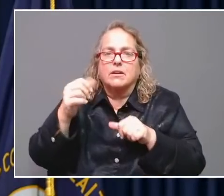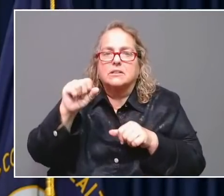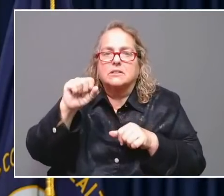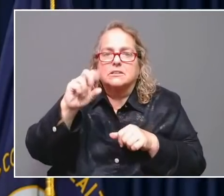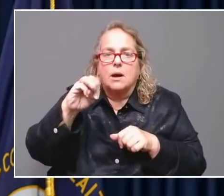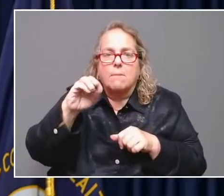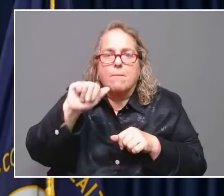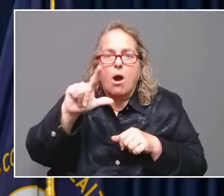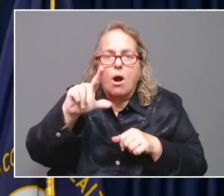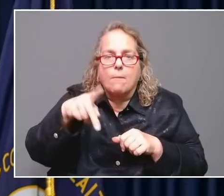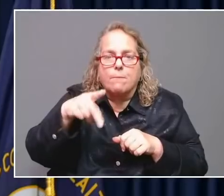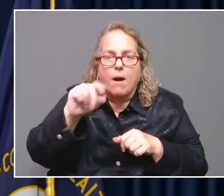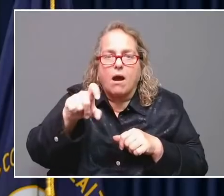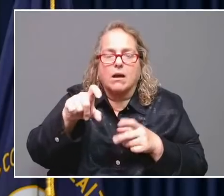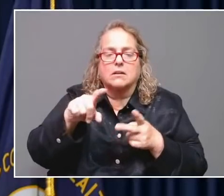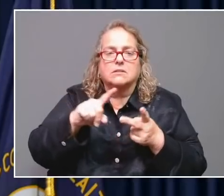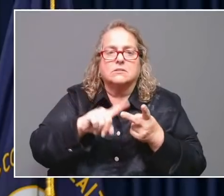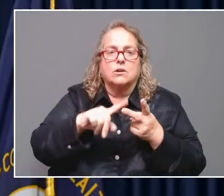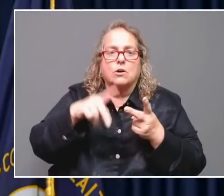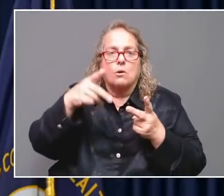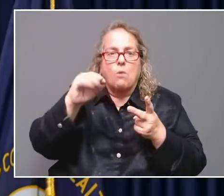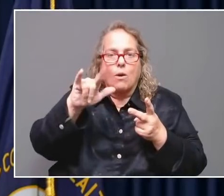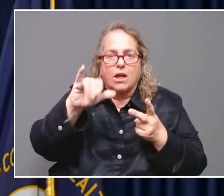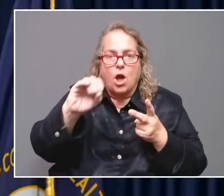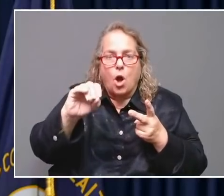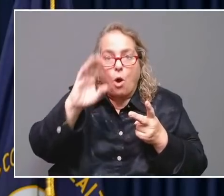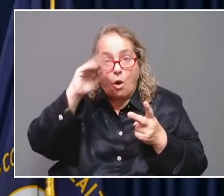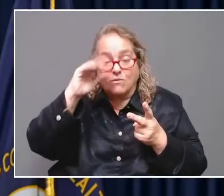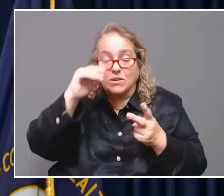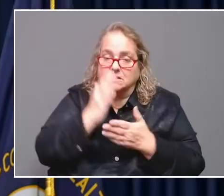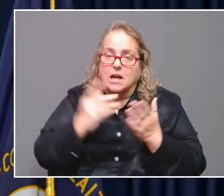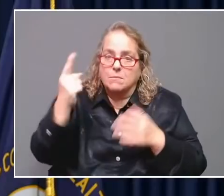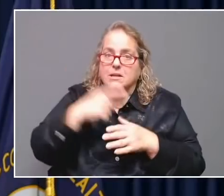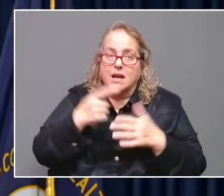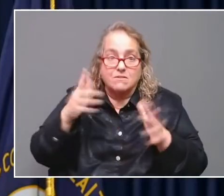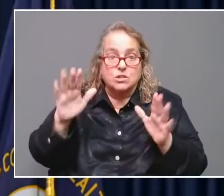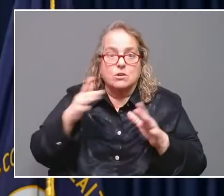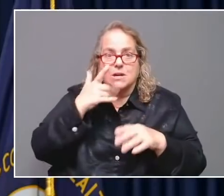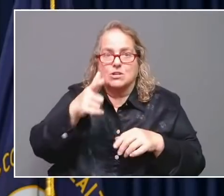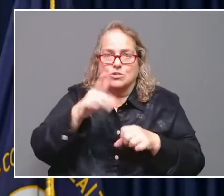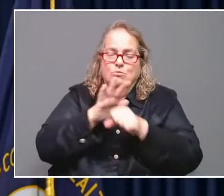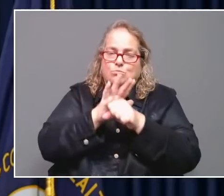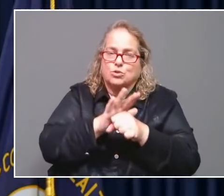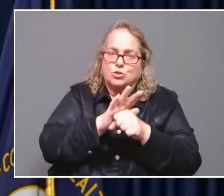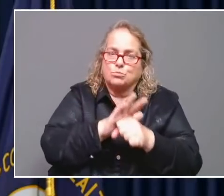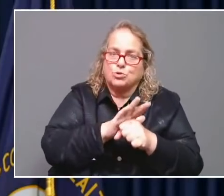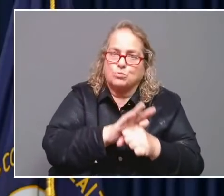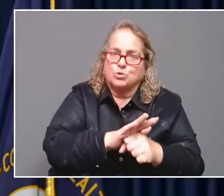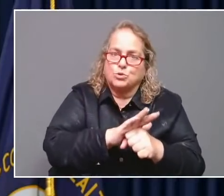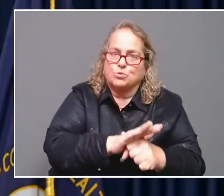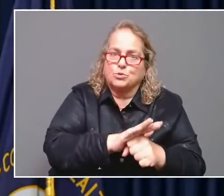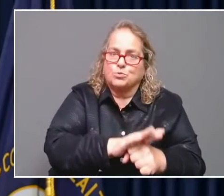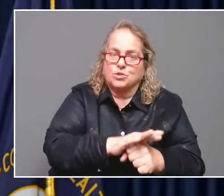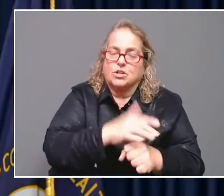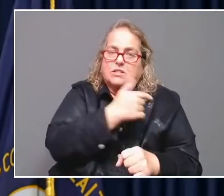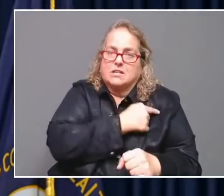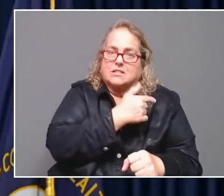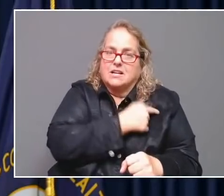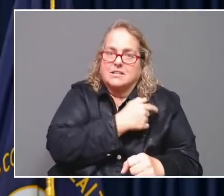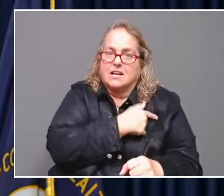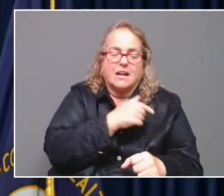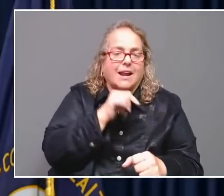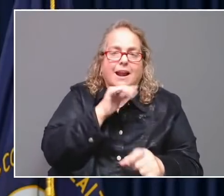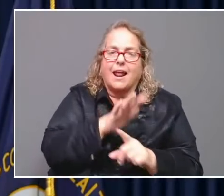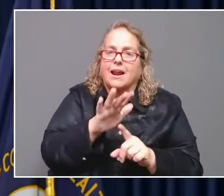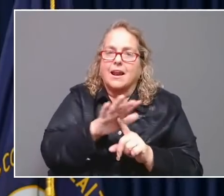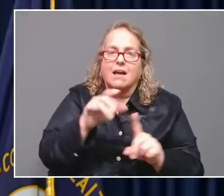or we'll get rid of polio hopefully someday, is you drive it down and down and down, and we've never had a condition where the human